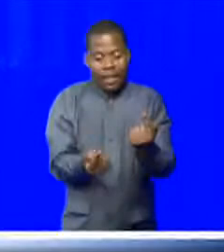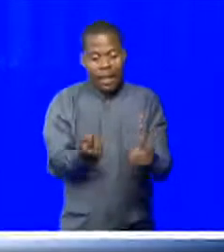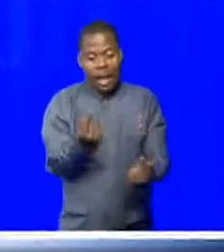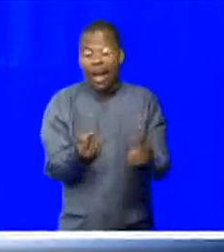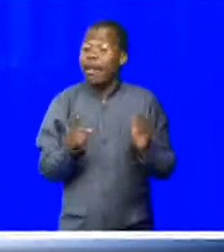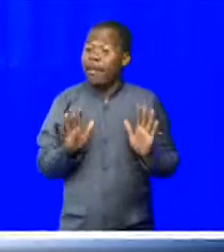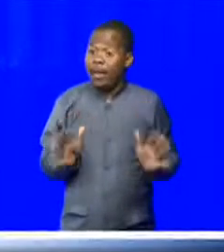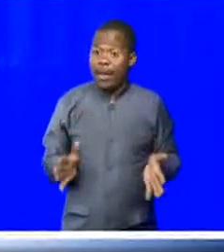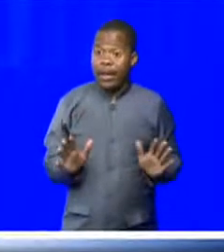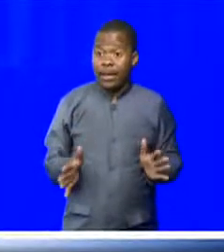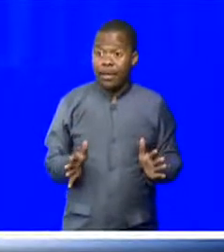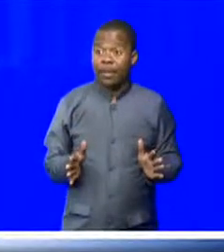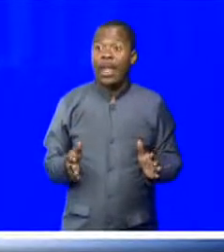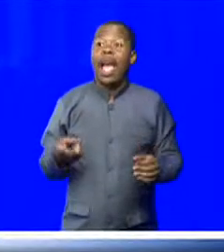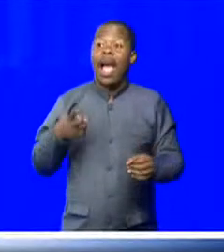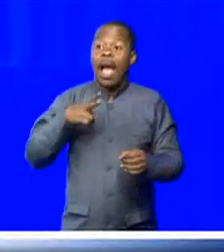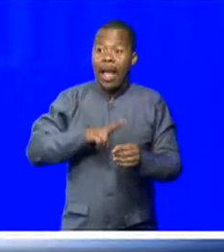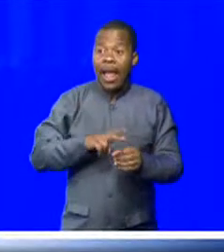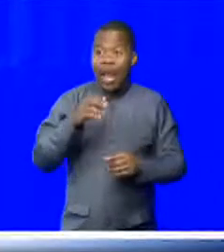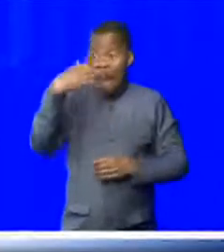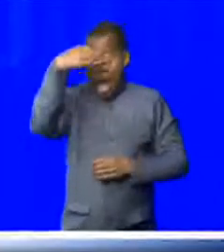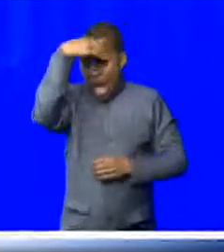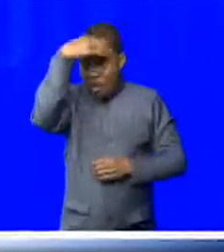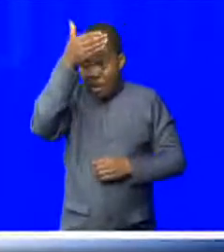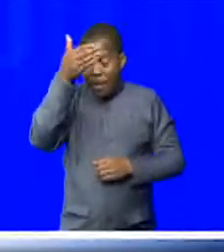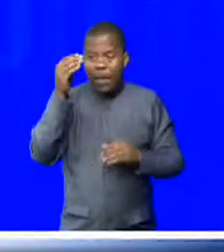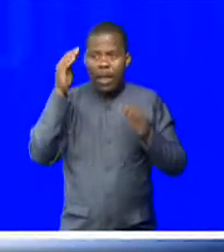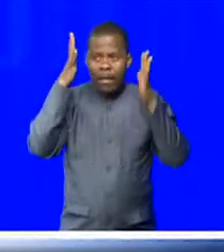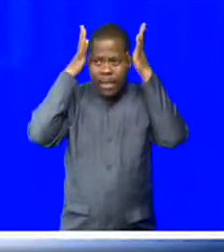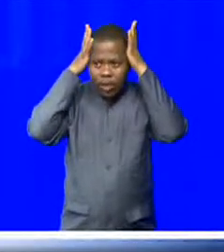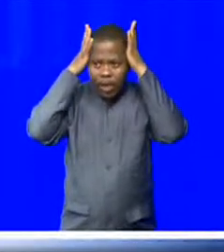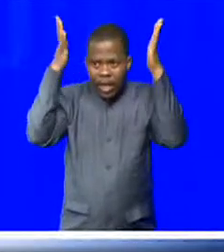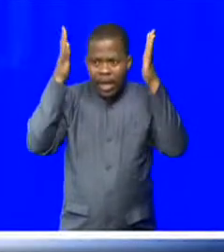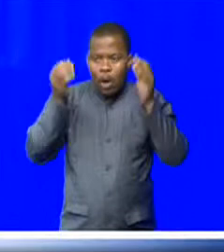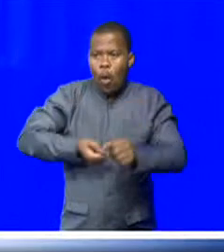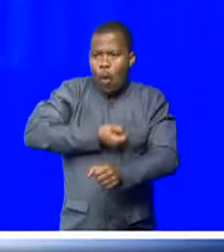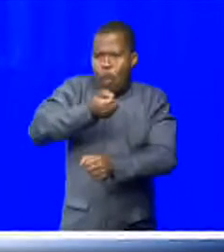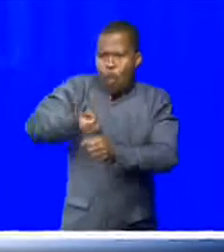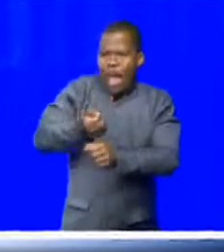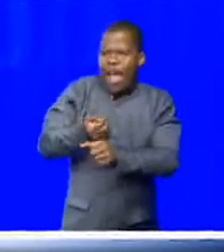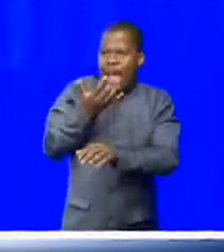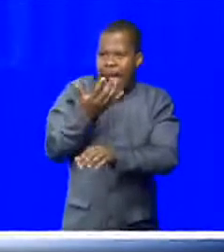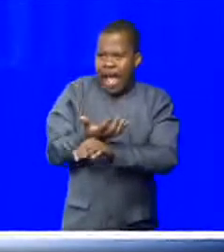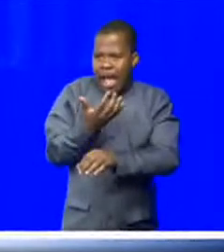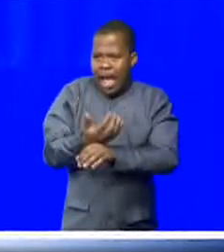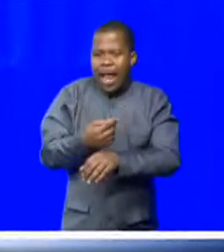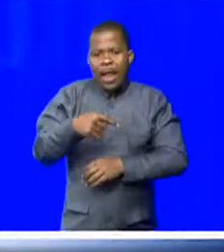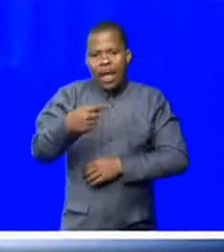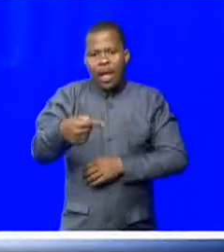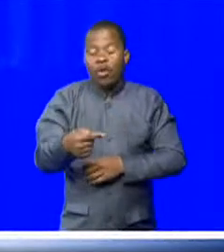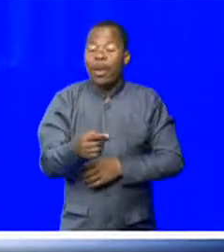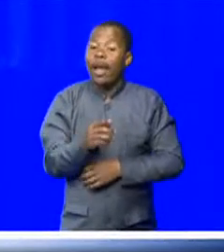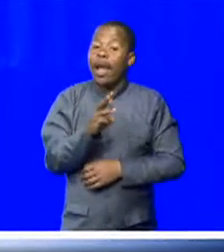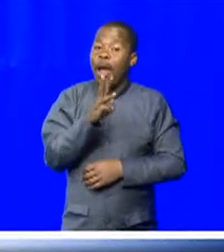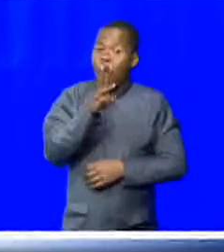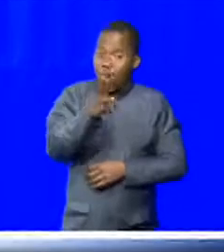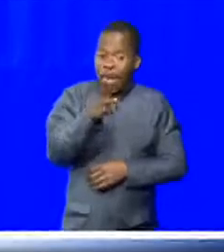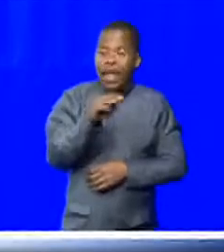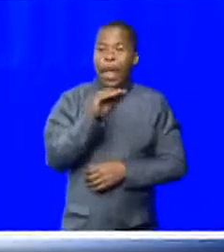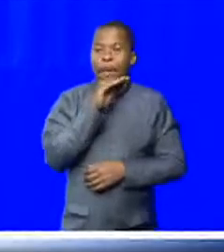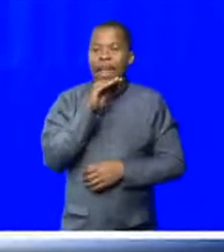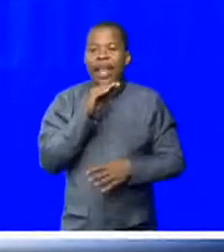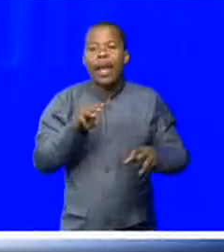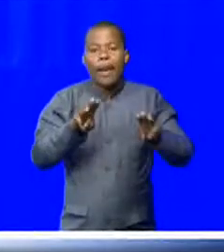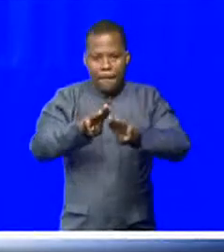matter regarding the Kingdom of Eswatini and other issues that were addressed at summit. Any other assertions as to